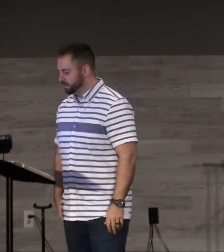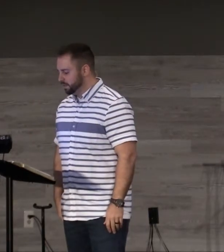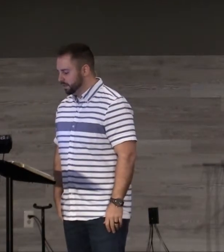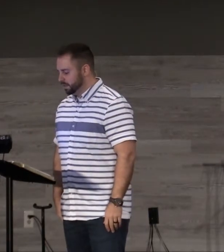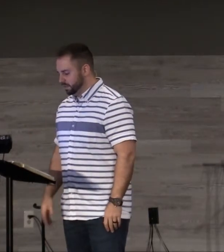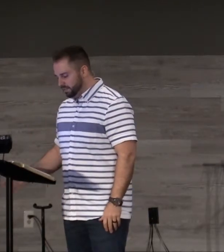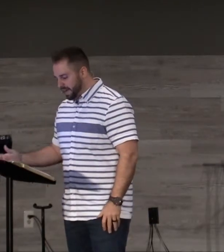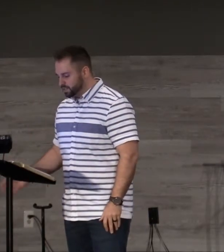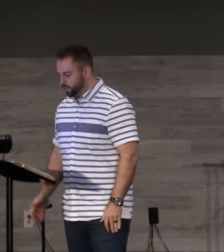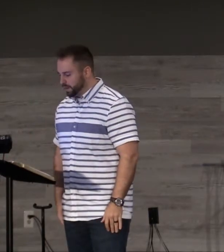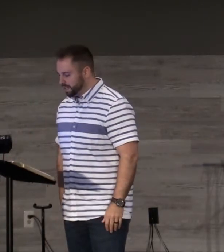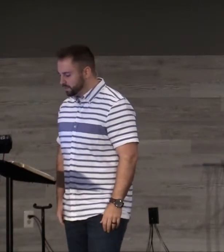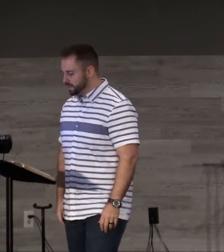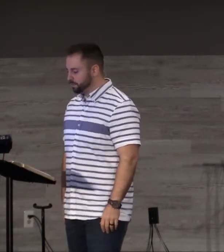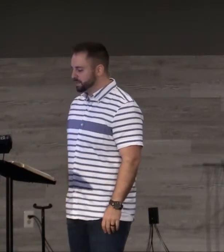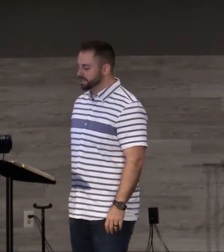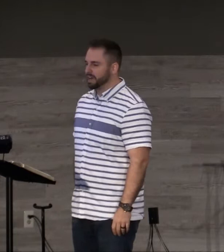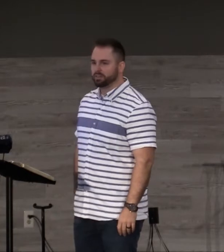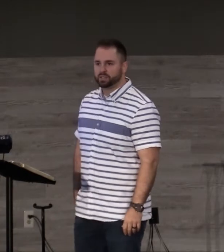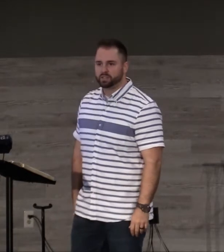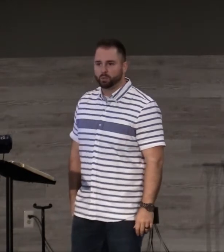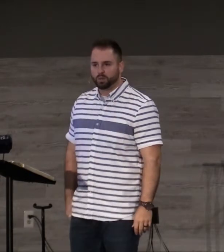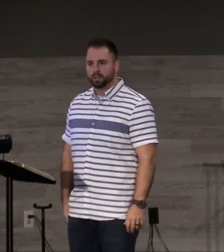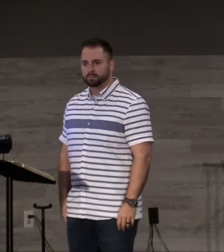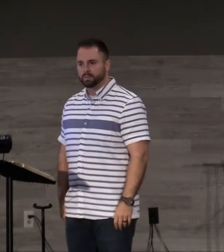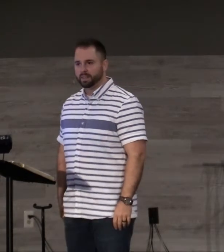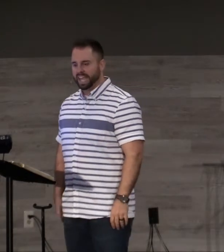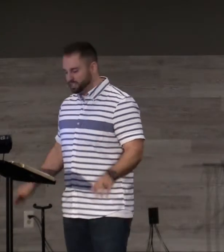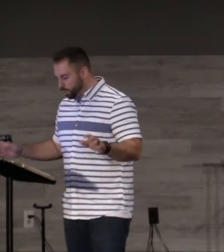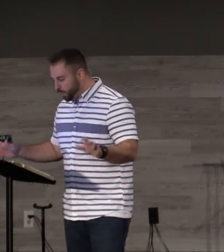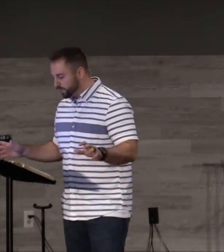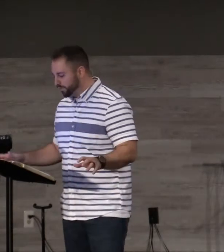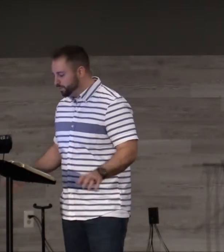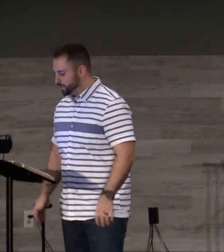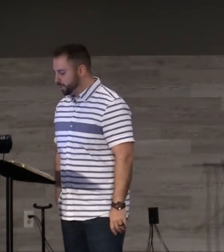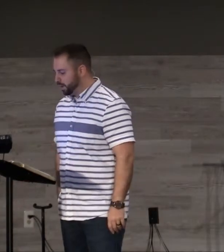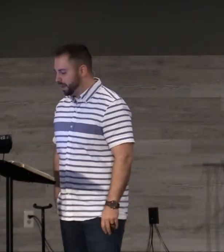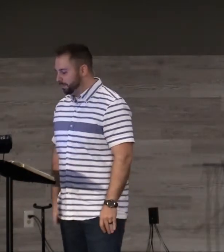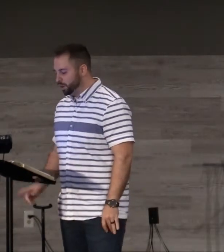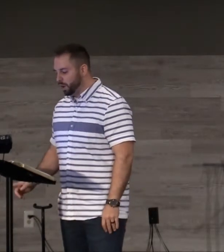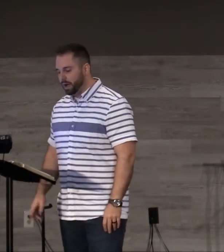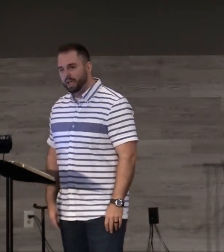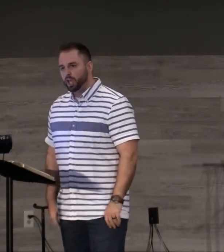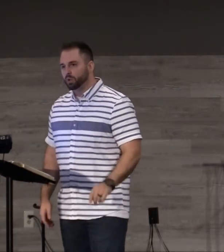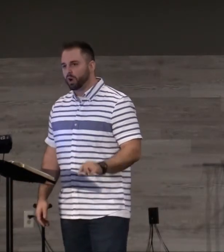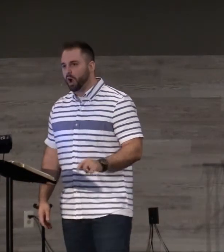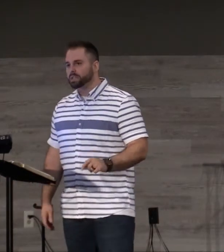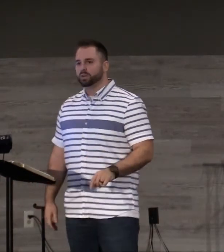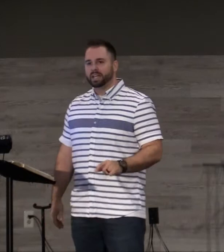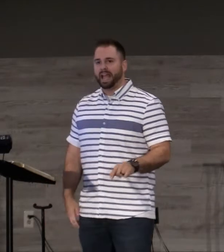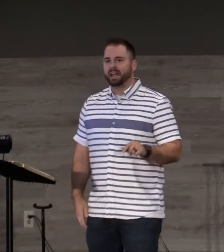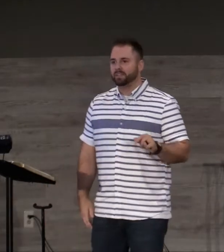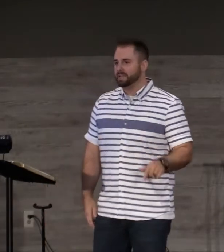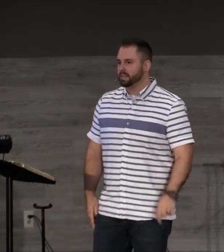Jesus. Levi's story tells us that our present sacrifices are worth it. It's worth the future joy. But you know what? You are